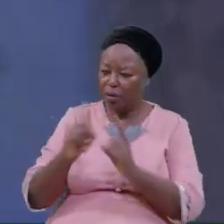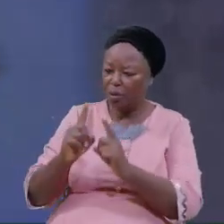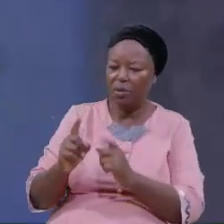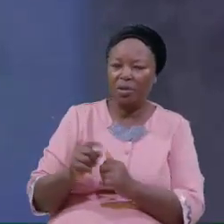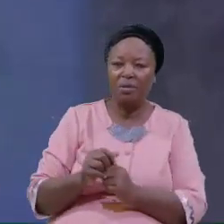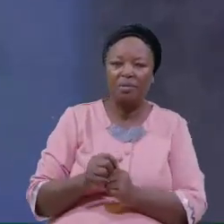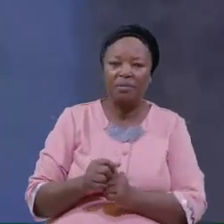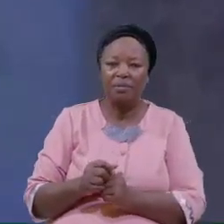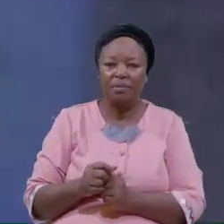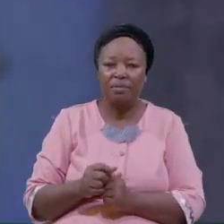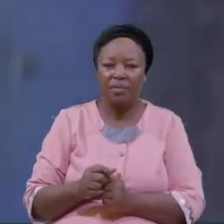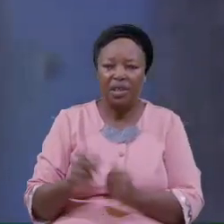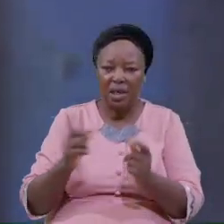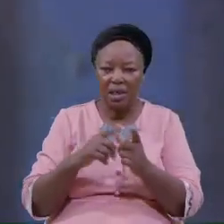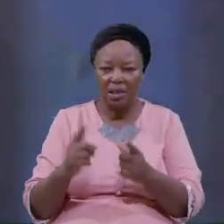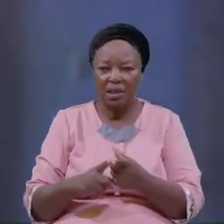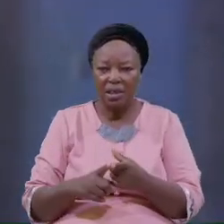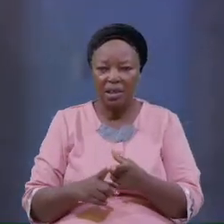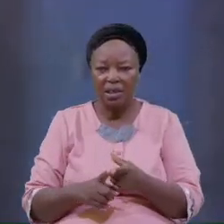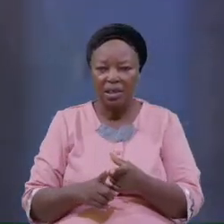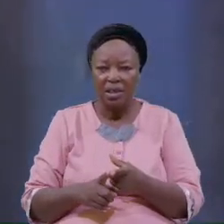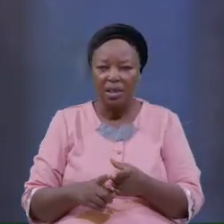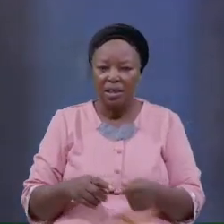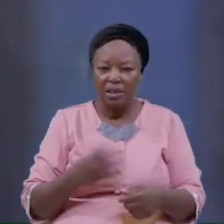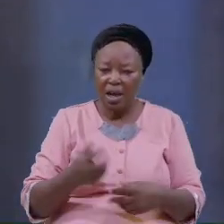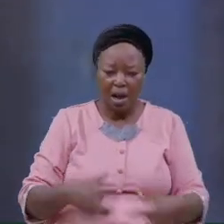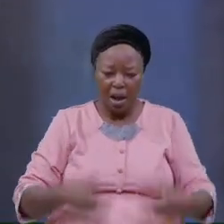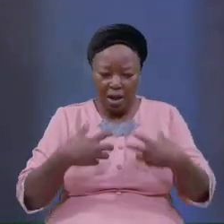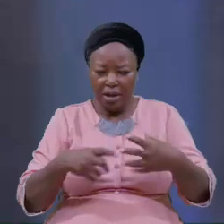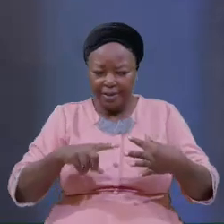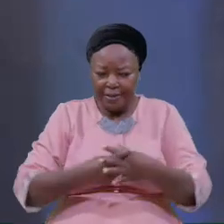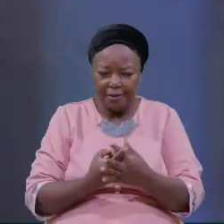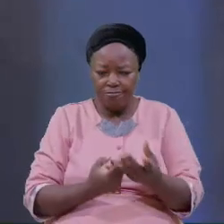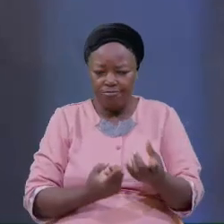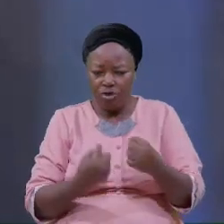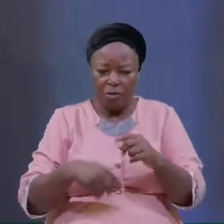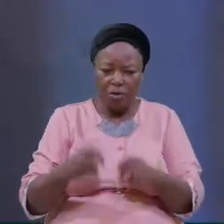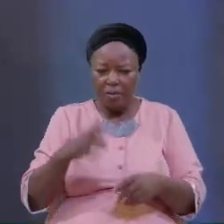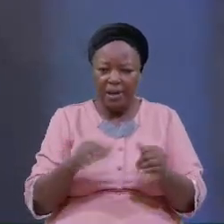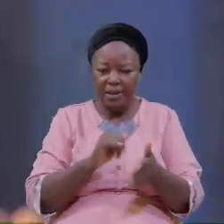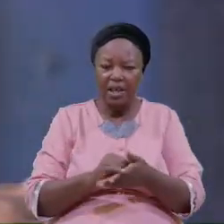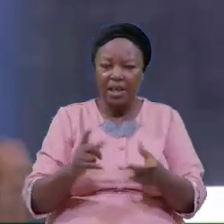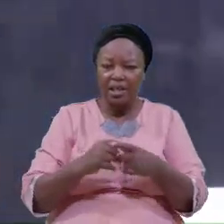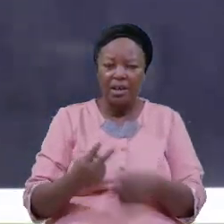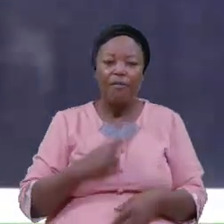And things, temperature rising up. Voice rising up.